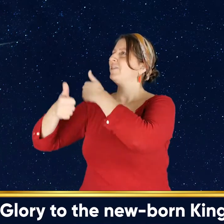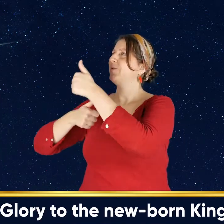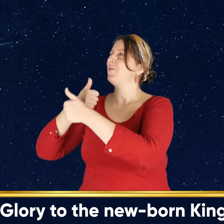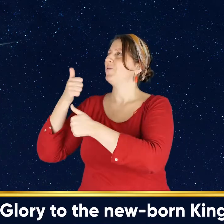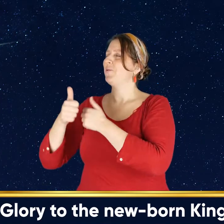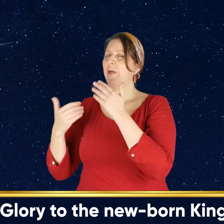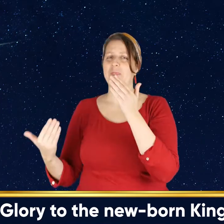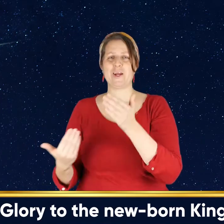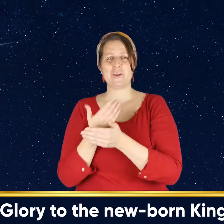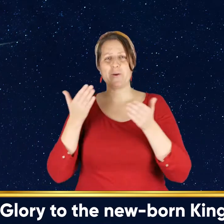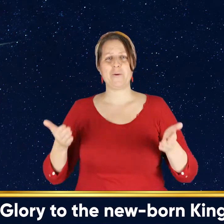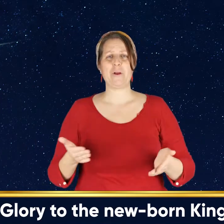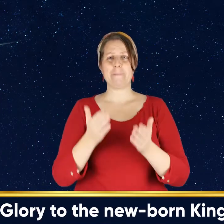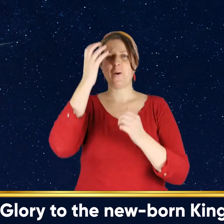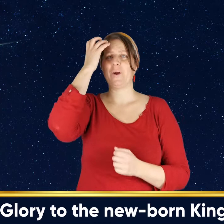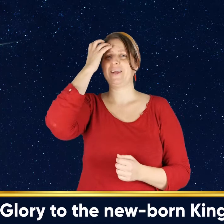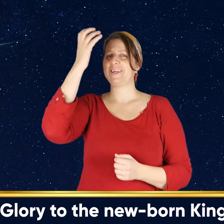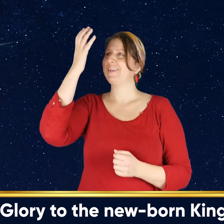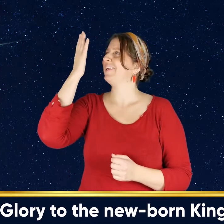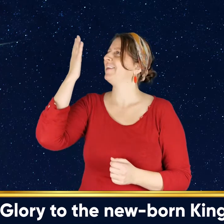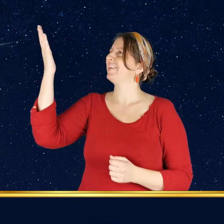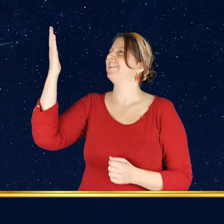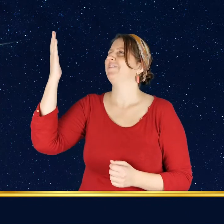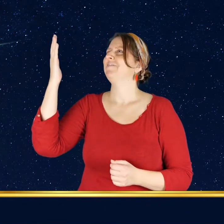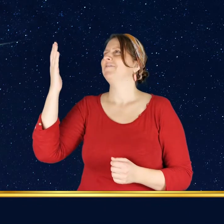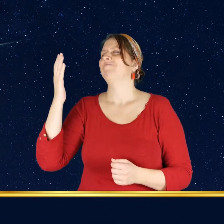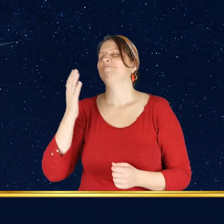to the newborn King.